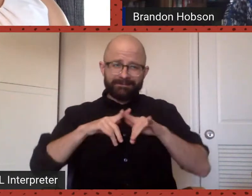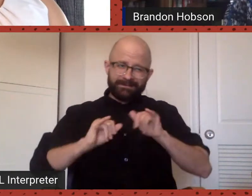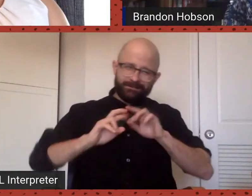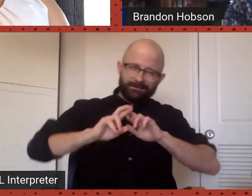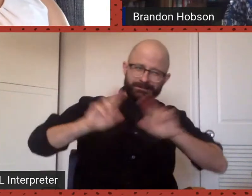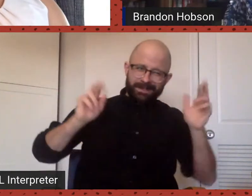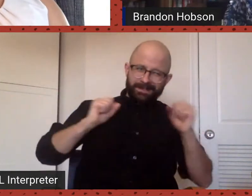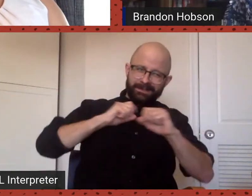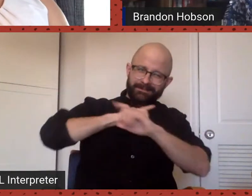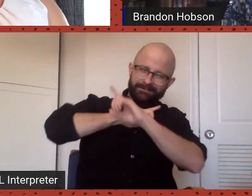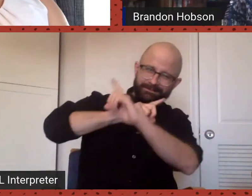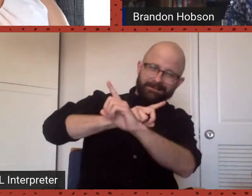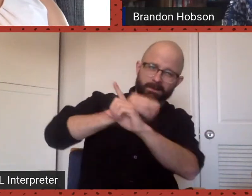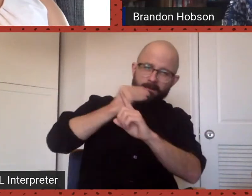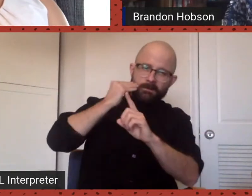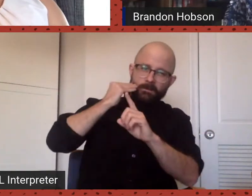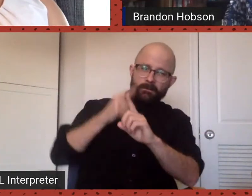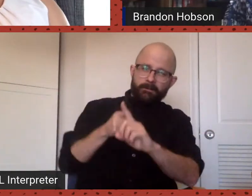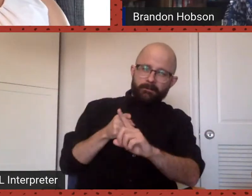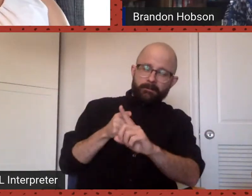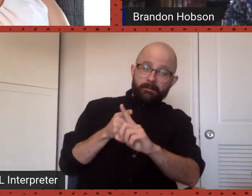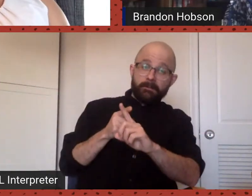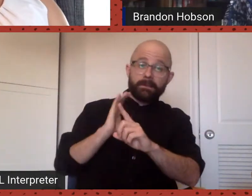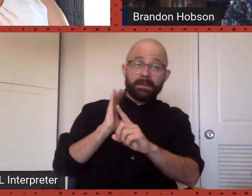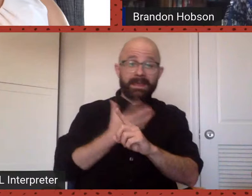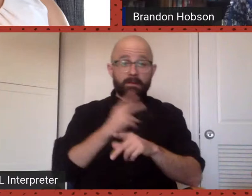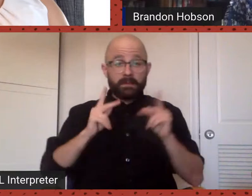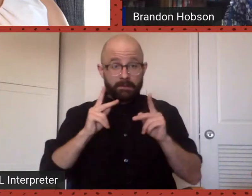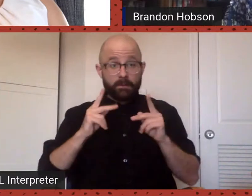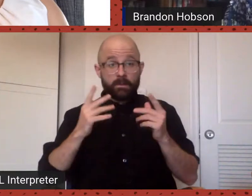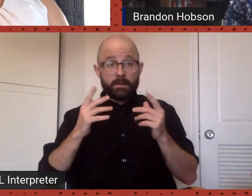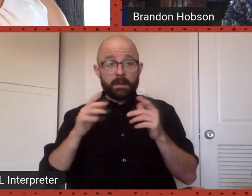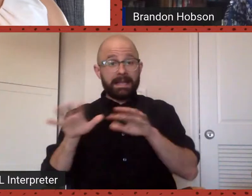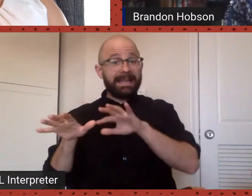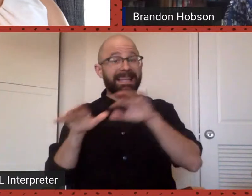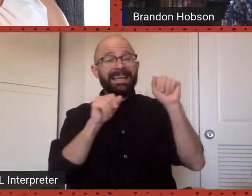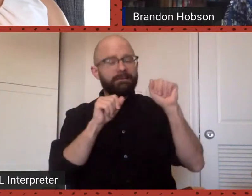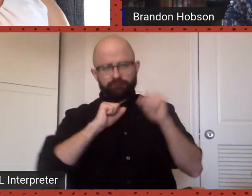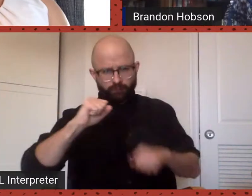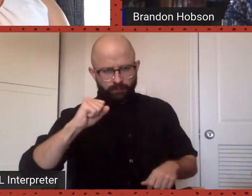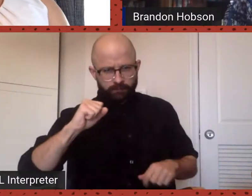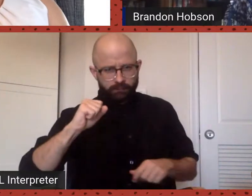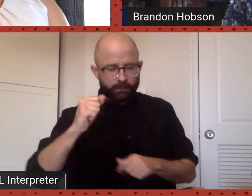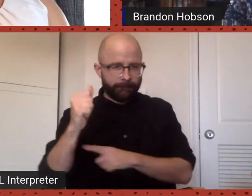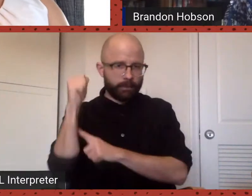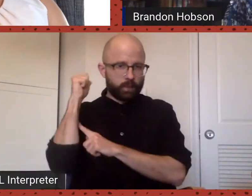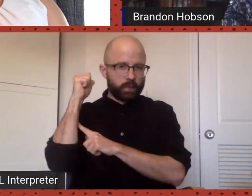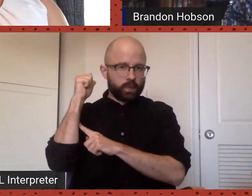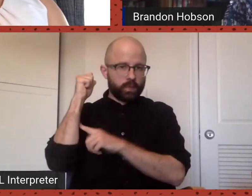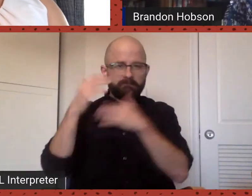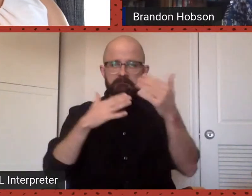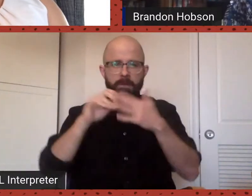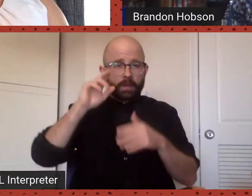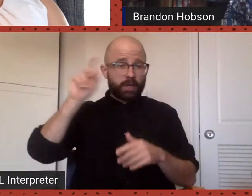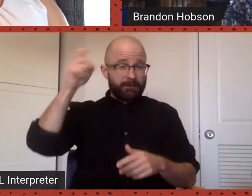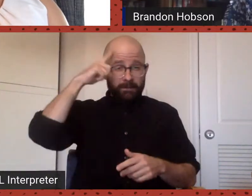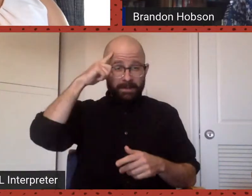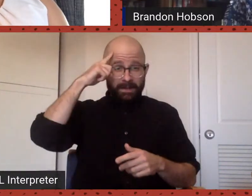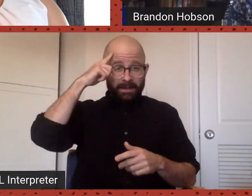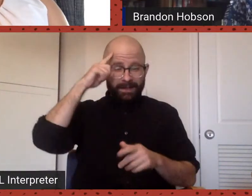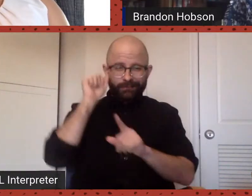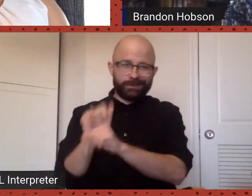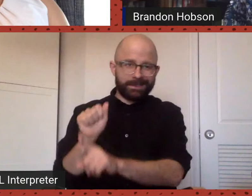Our people would refuse to leave, even though we were tricked by the government with their fraudulent